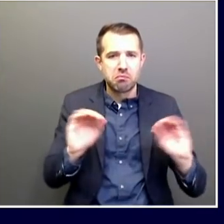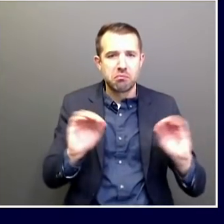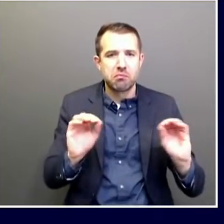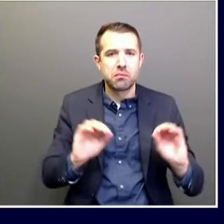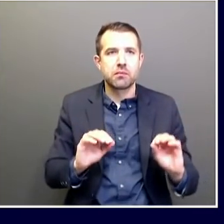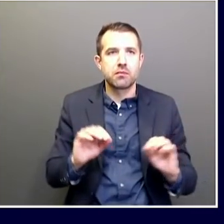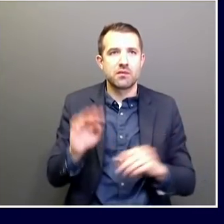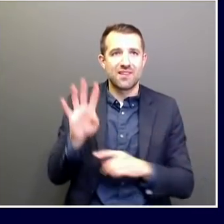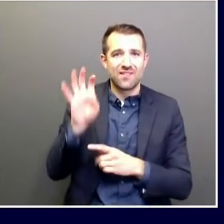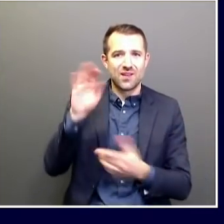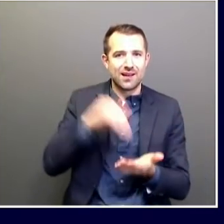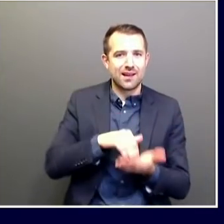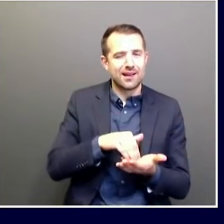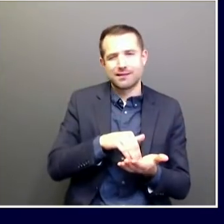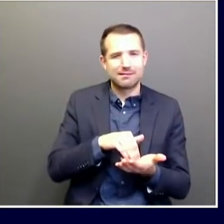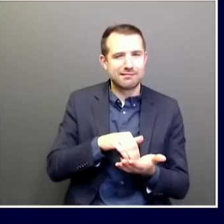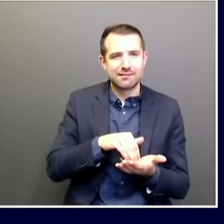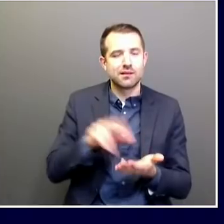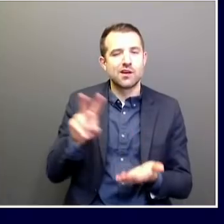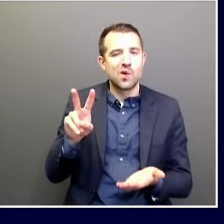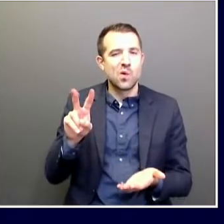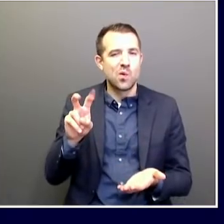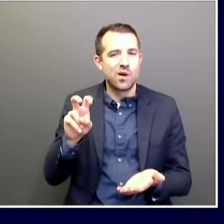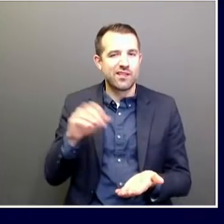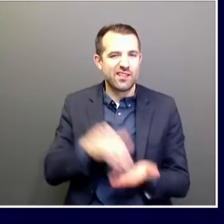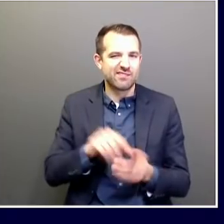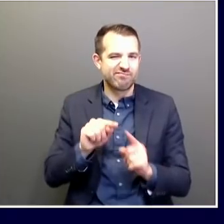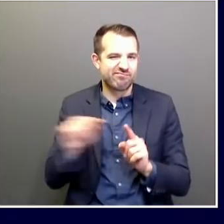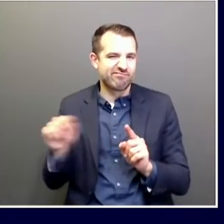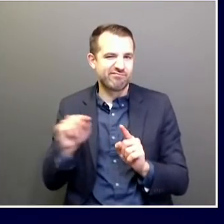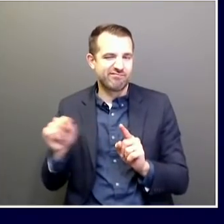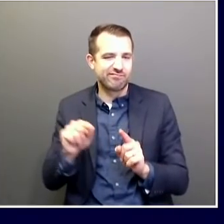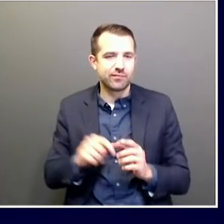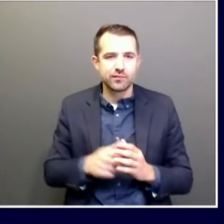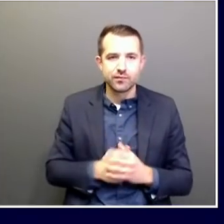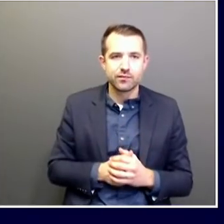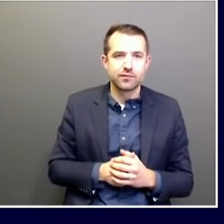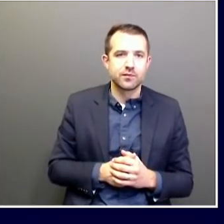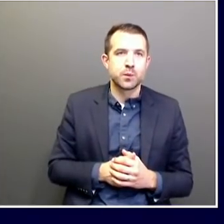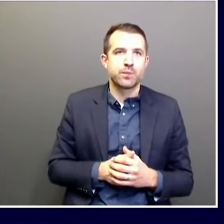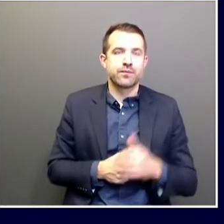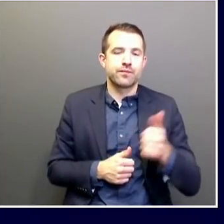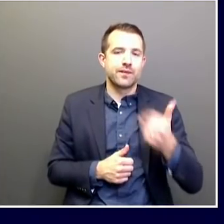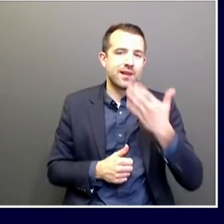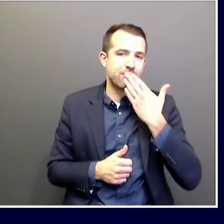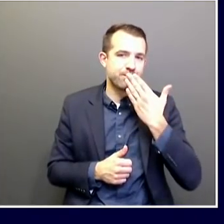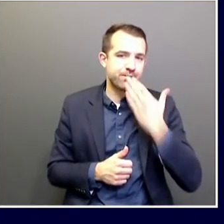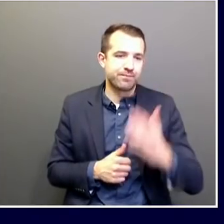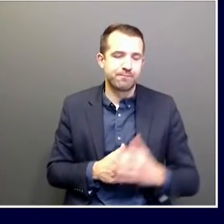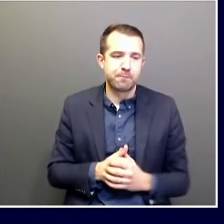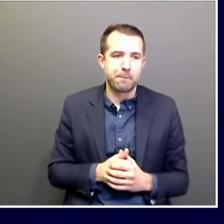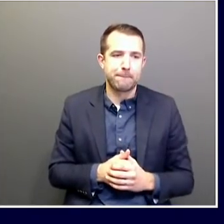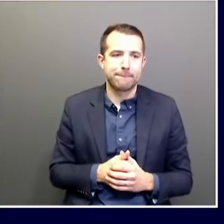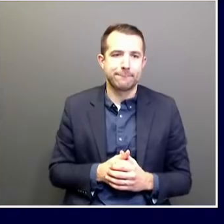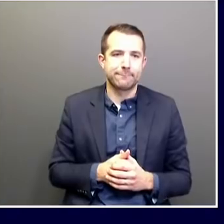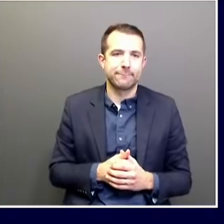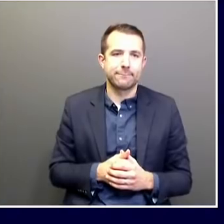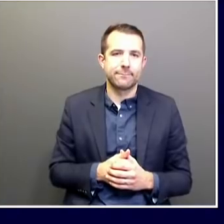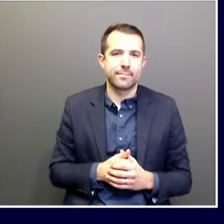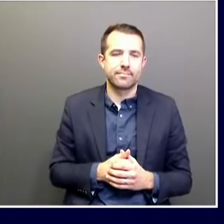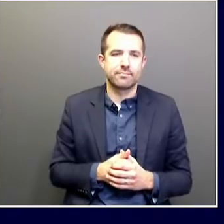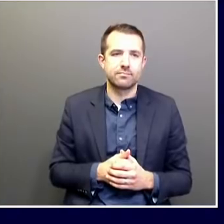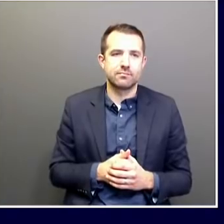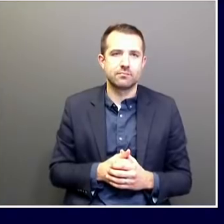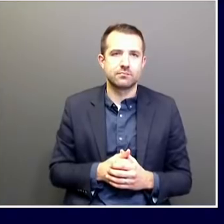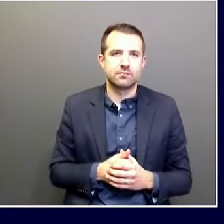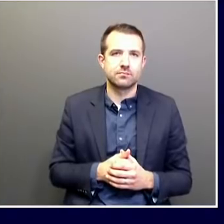that. But we can get the exact number. Okay. No, and I mean, I just to